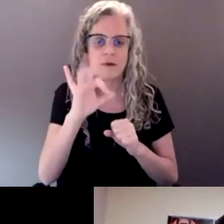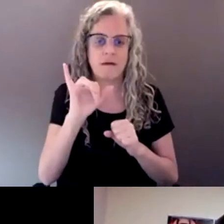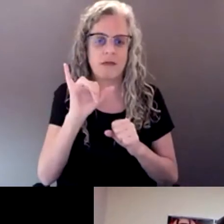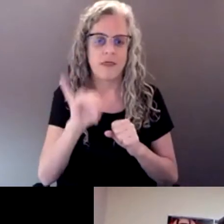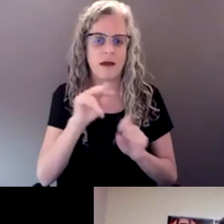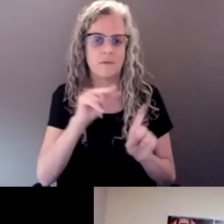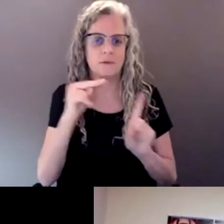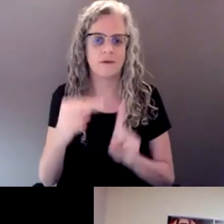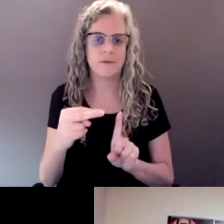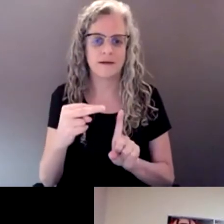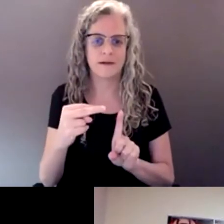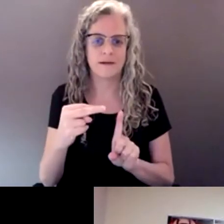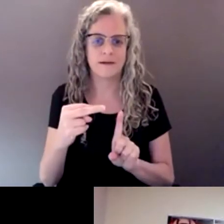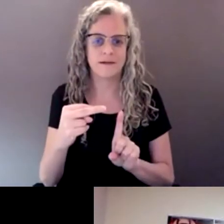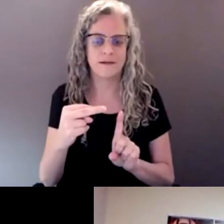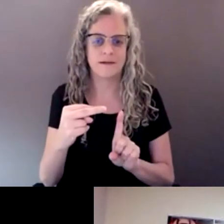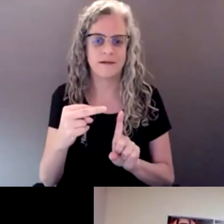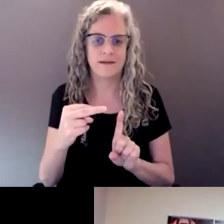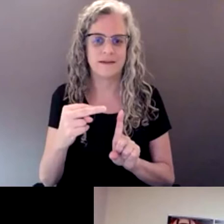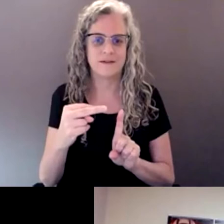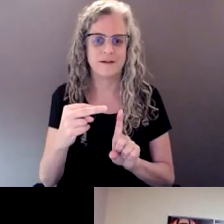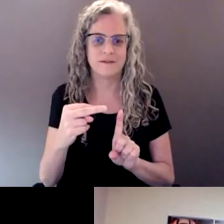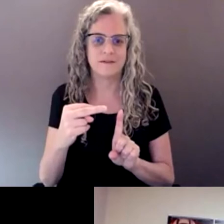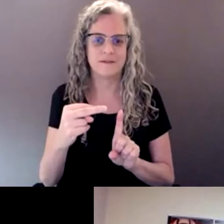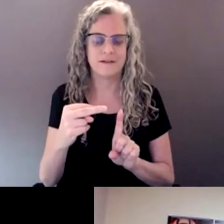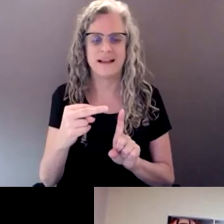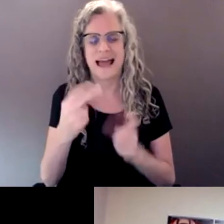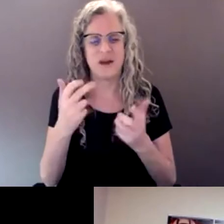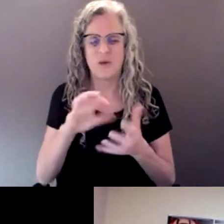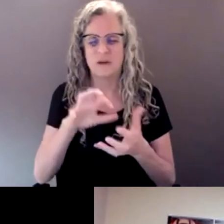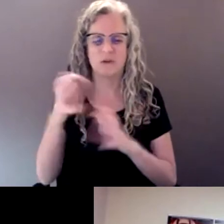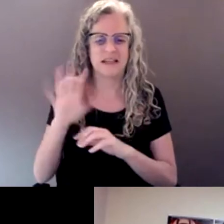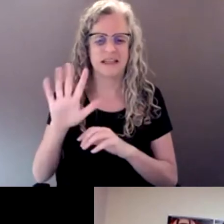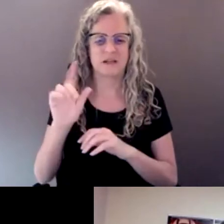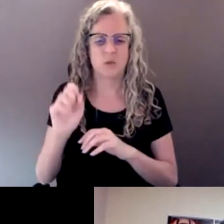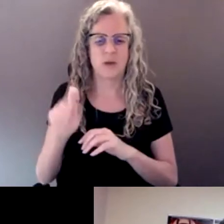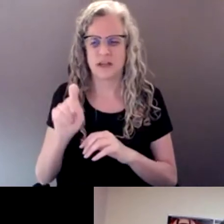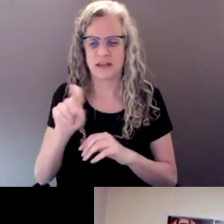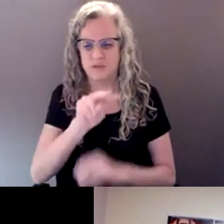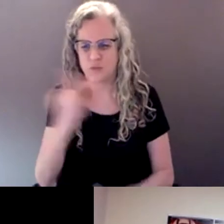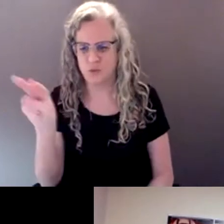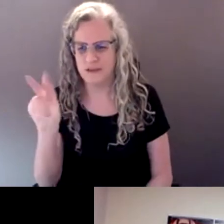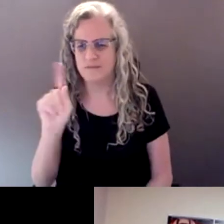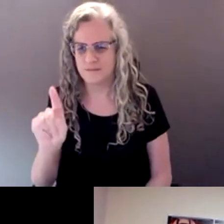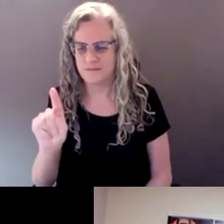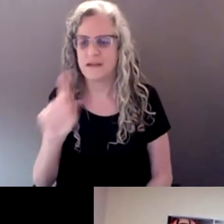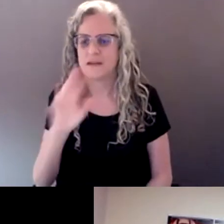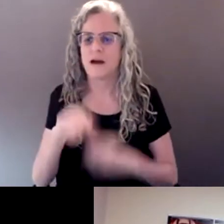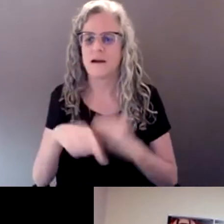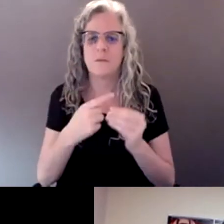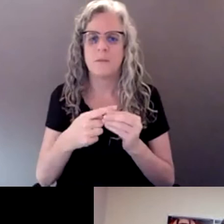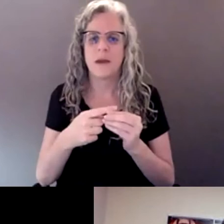being. I don't want to brutalize his question, but what he calls public support of quasi